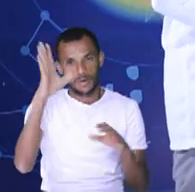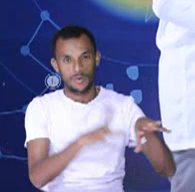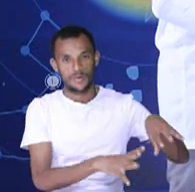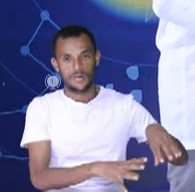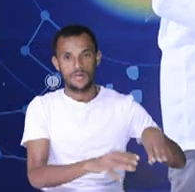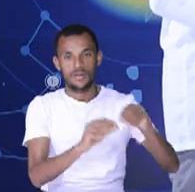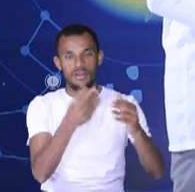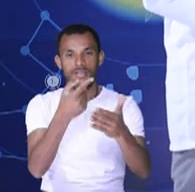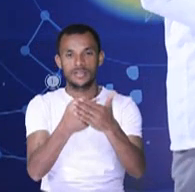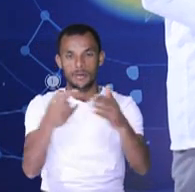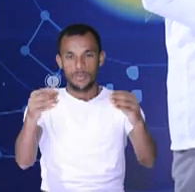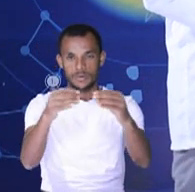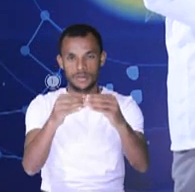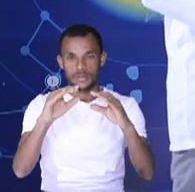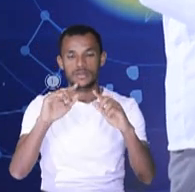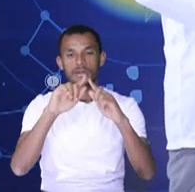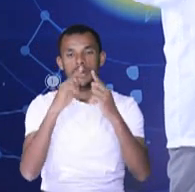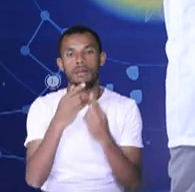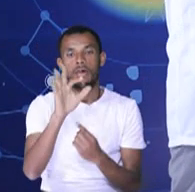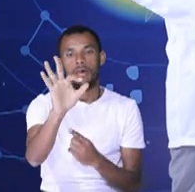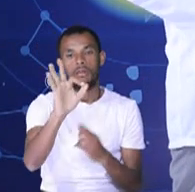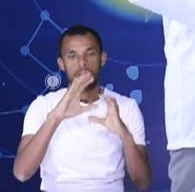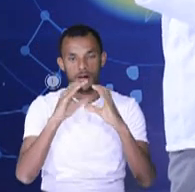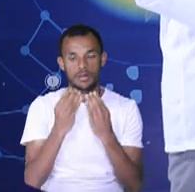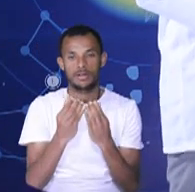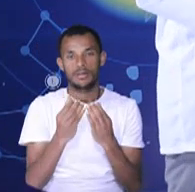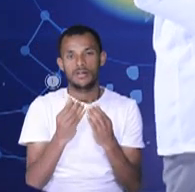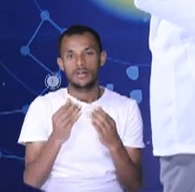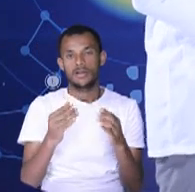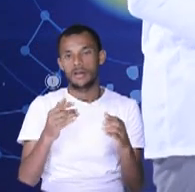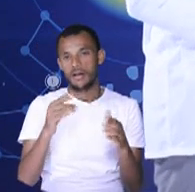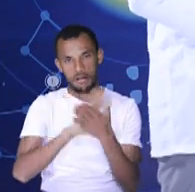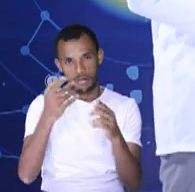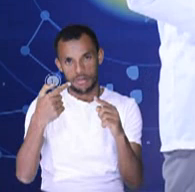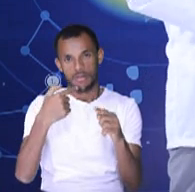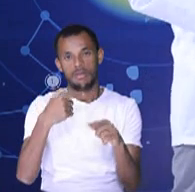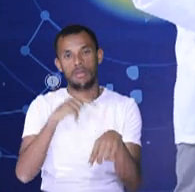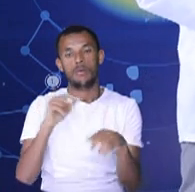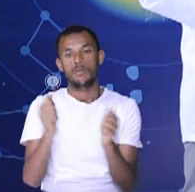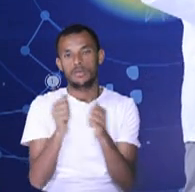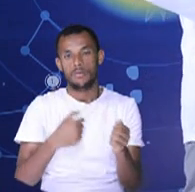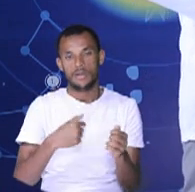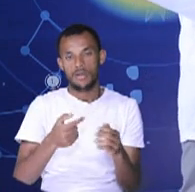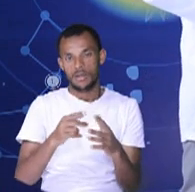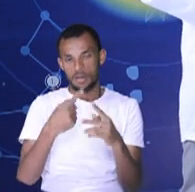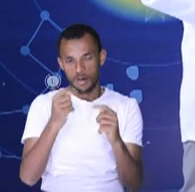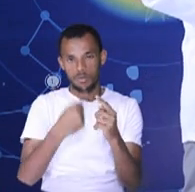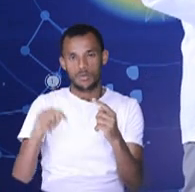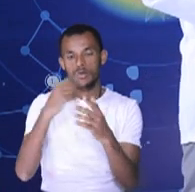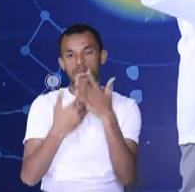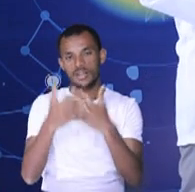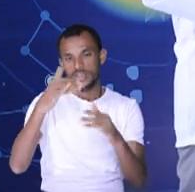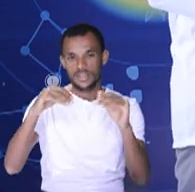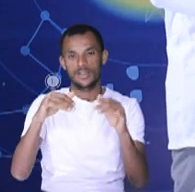students. This is a mathematics grade 9 lesson. Have a nice time with me. So we'll try to discuss now